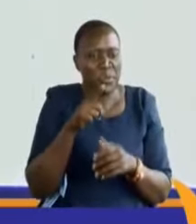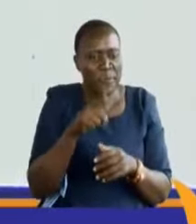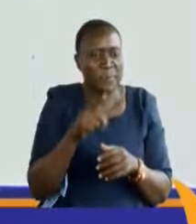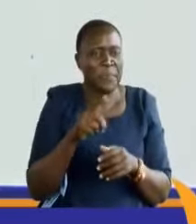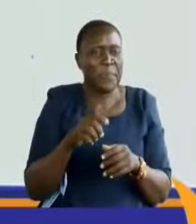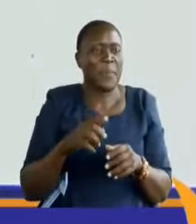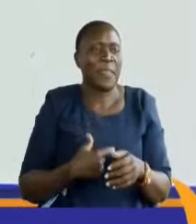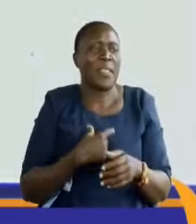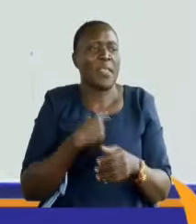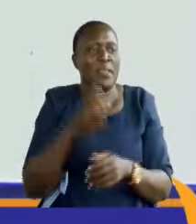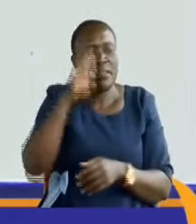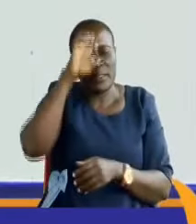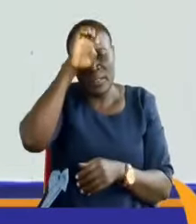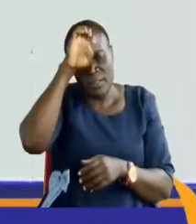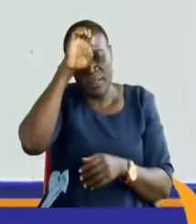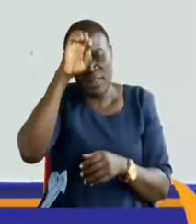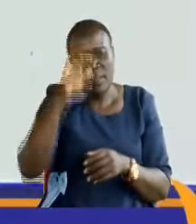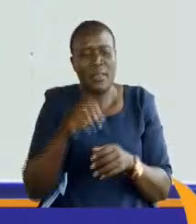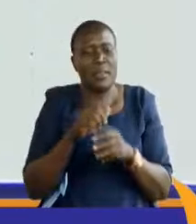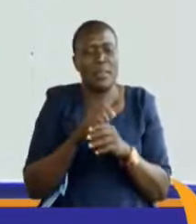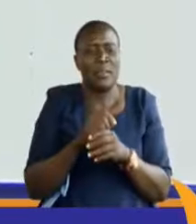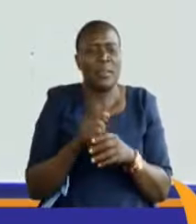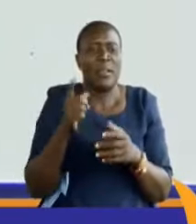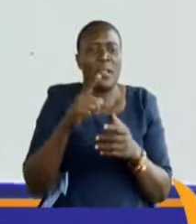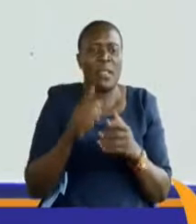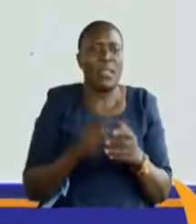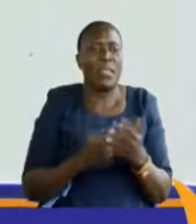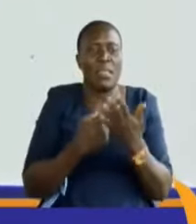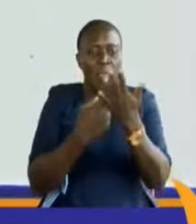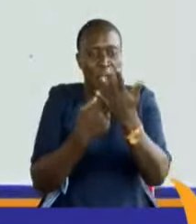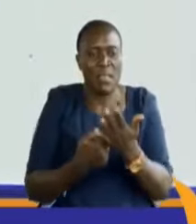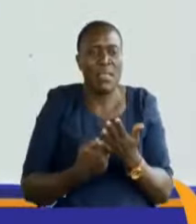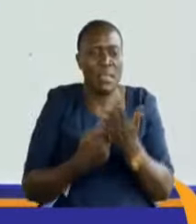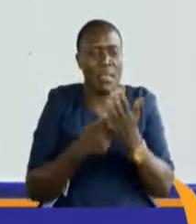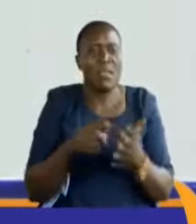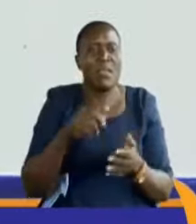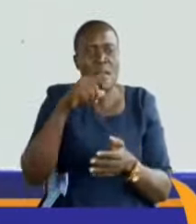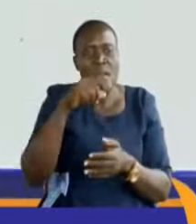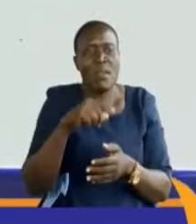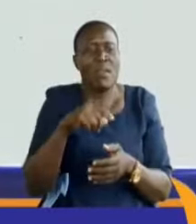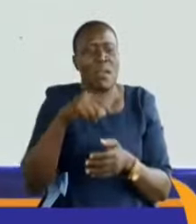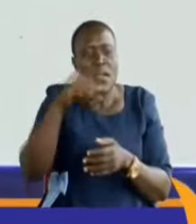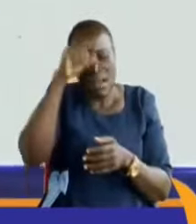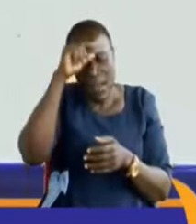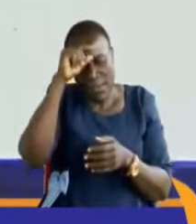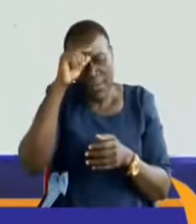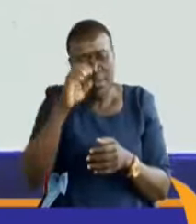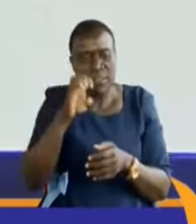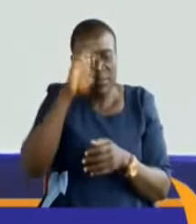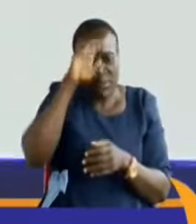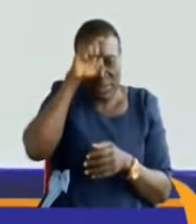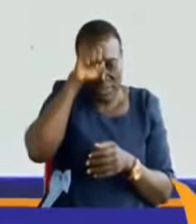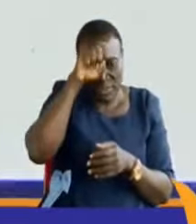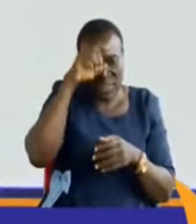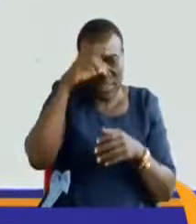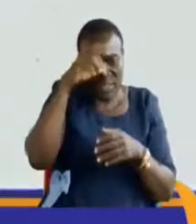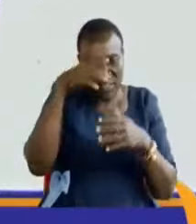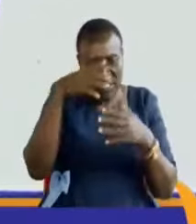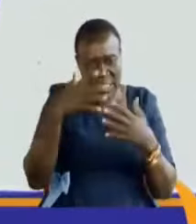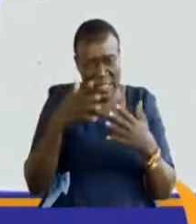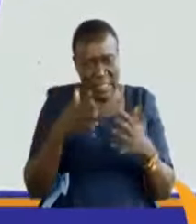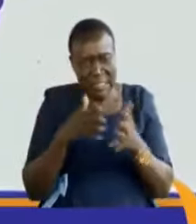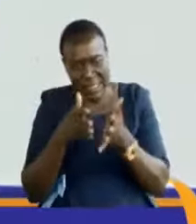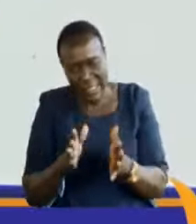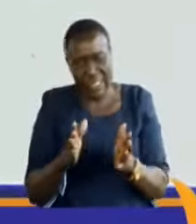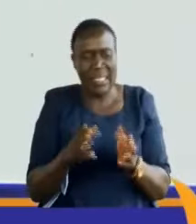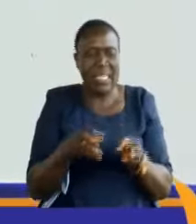of the Right Honorable Prime Minister. And they were discussing with the government of Egypt how we can open a navigation channel